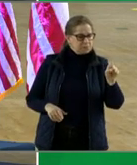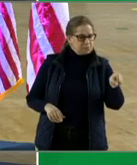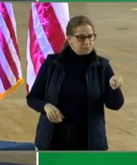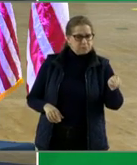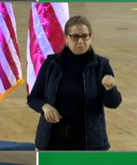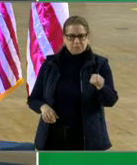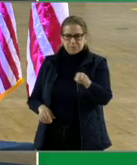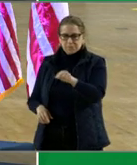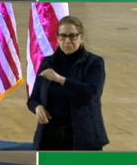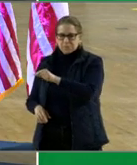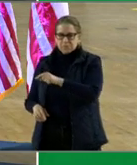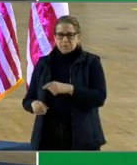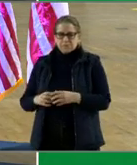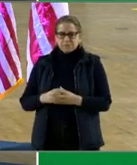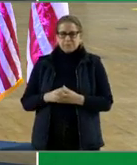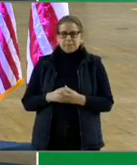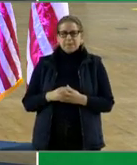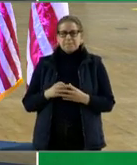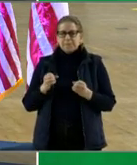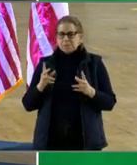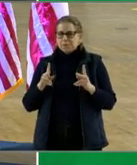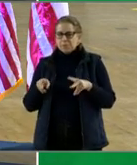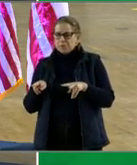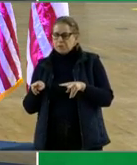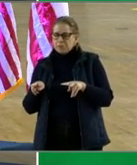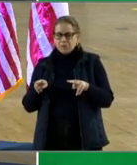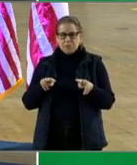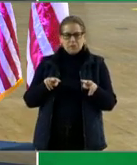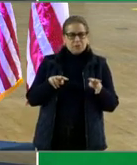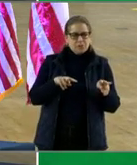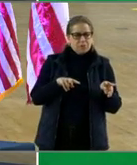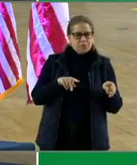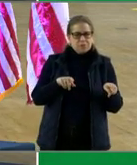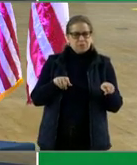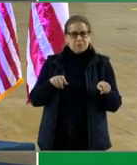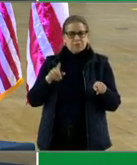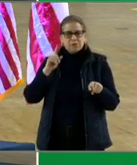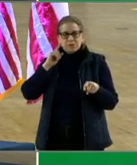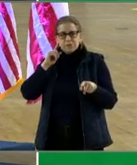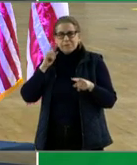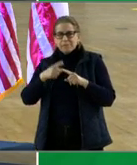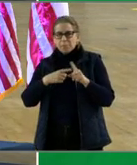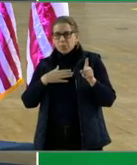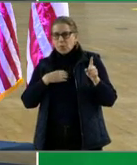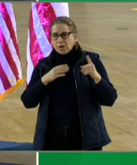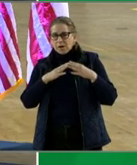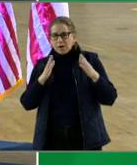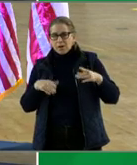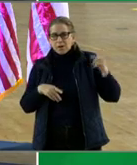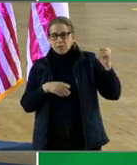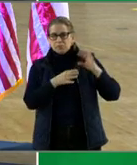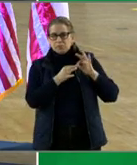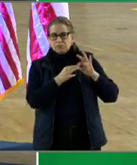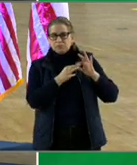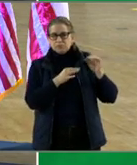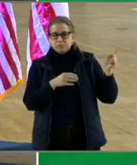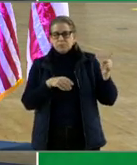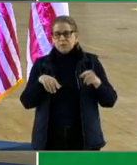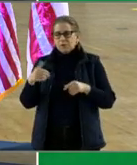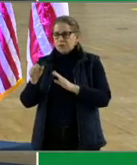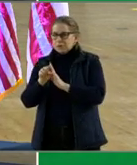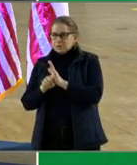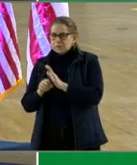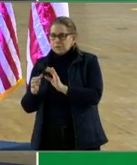been following what we hear from the White House in various states about what